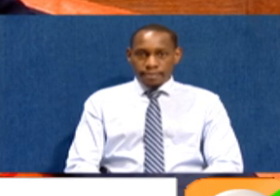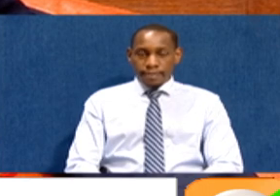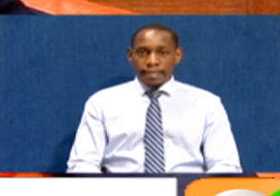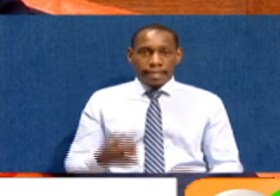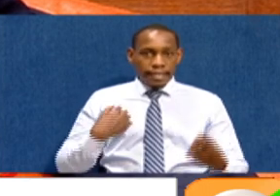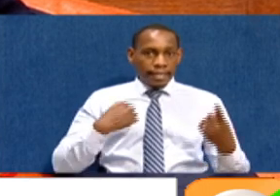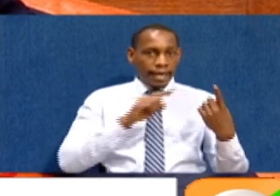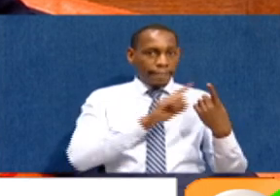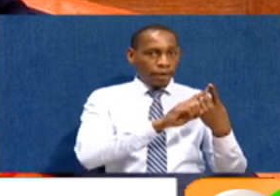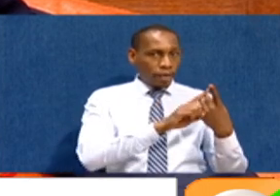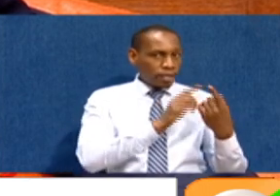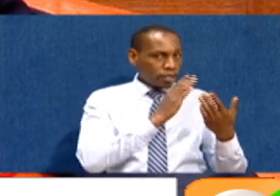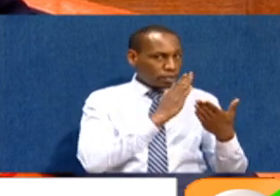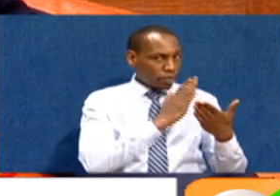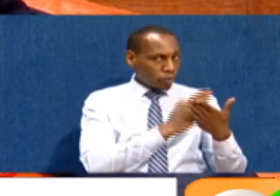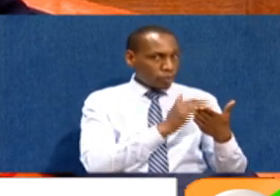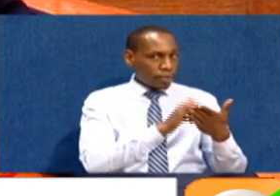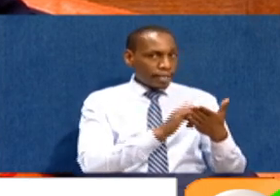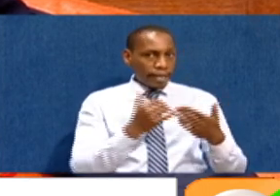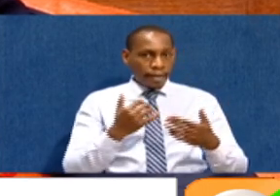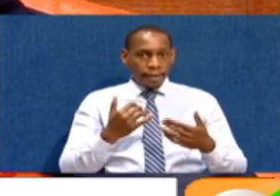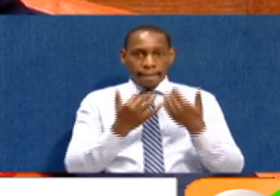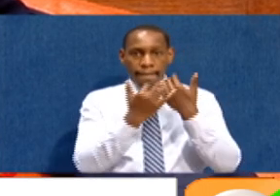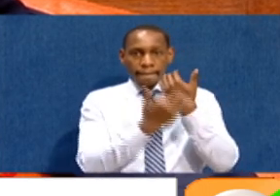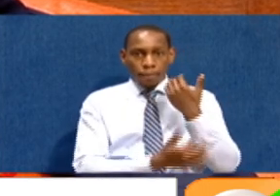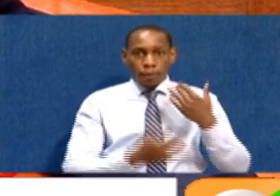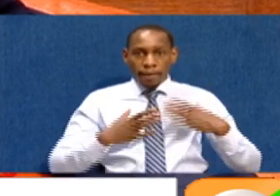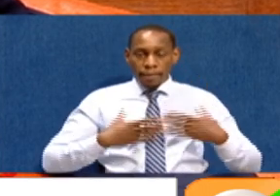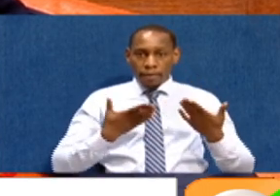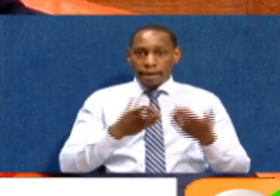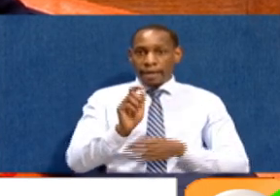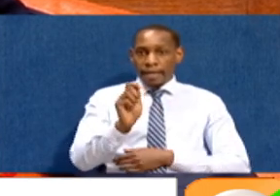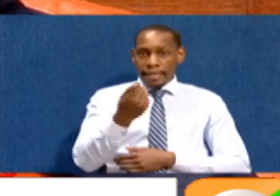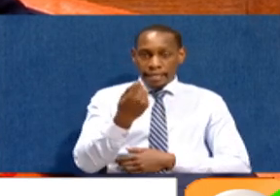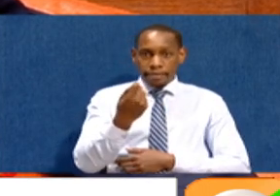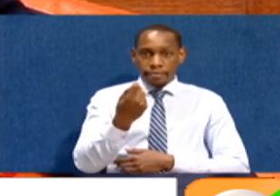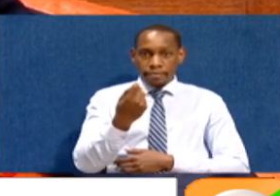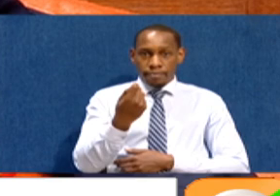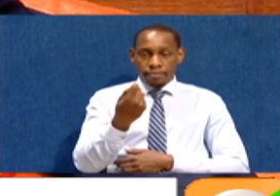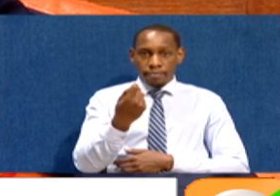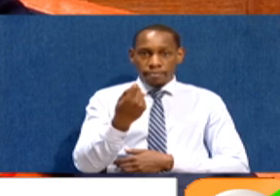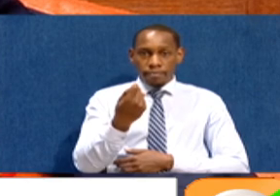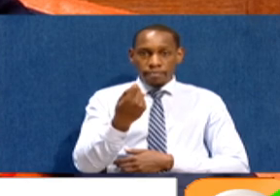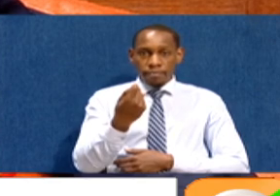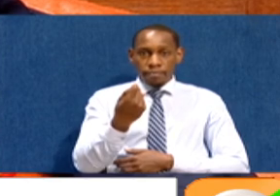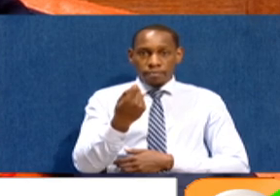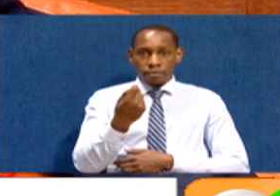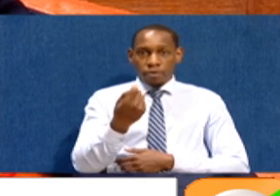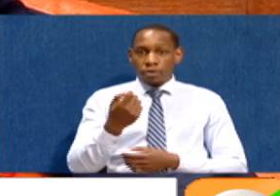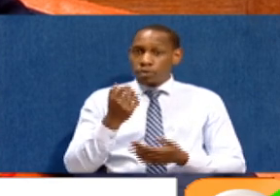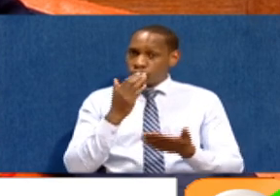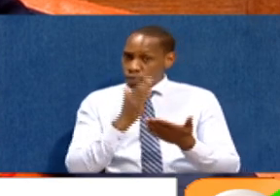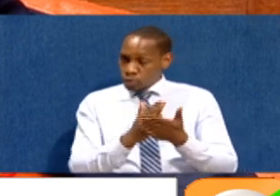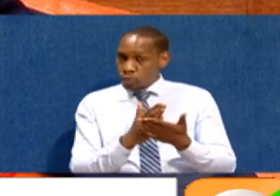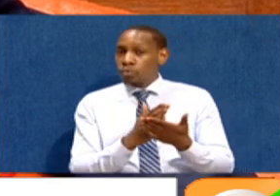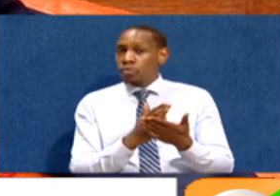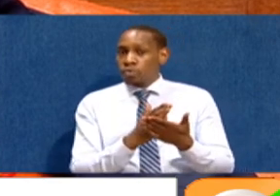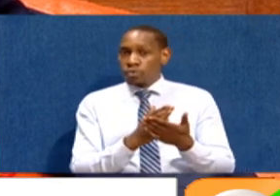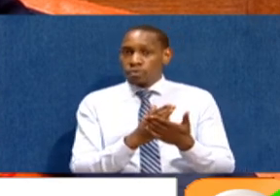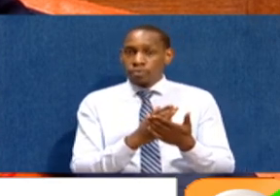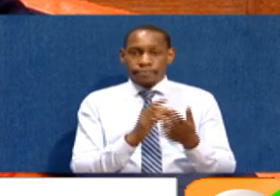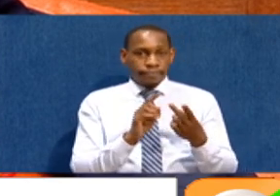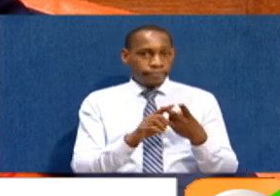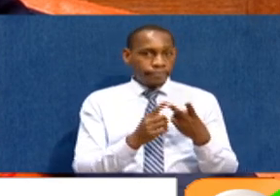First, is it true that there are poor people in this country? Of course there are. There are. Is it true